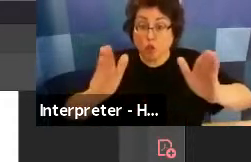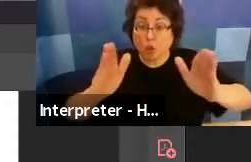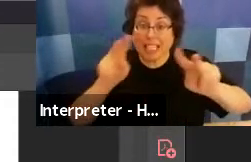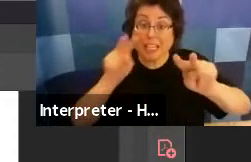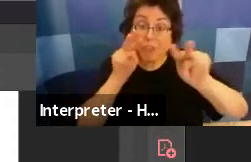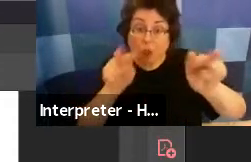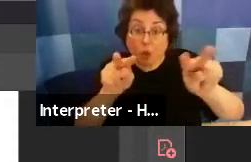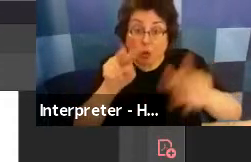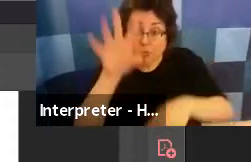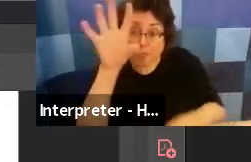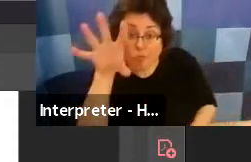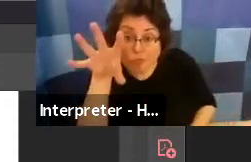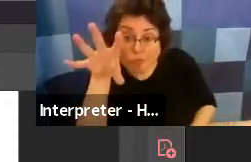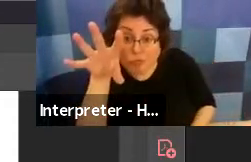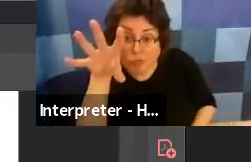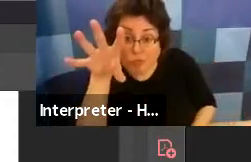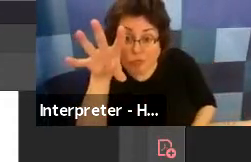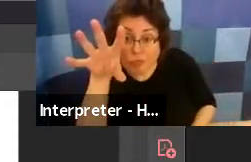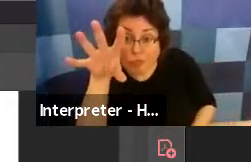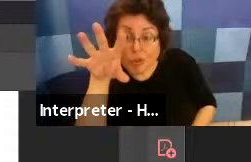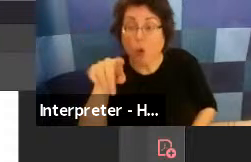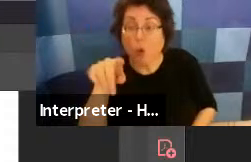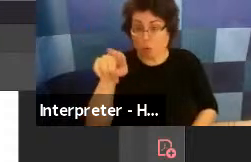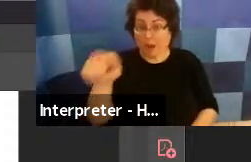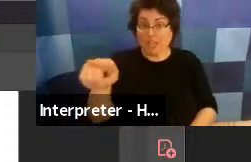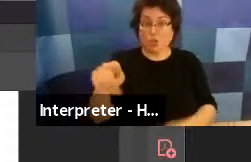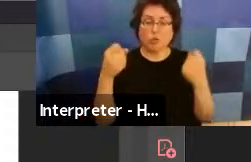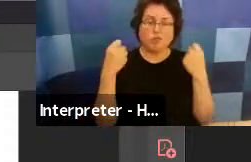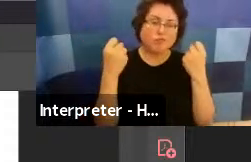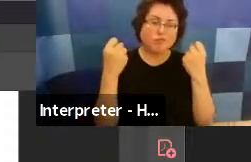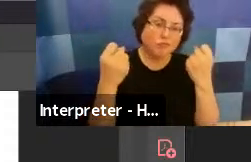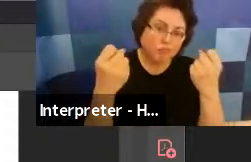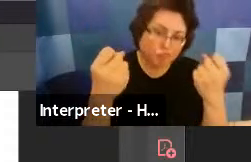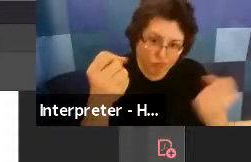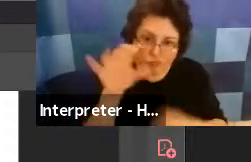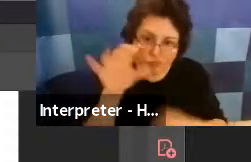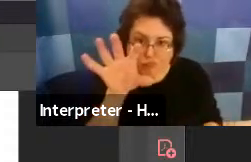of the view that you would have while traveling down Belasco.